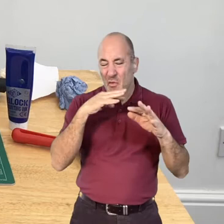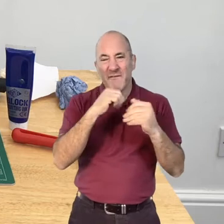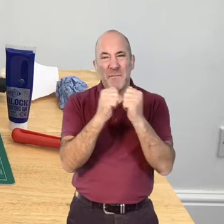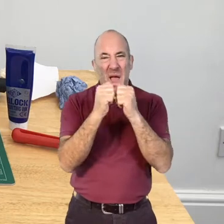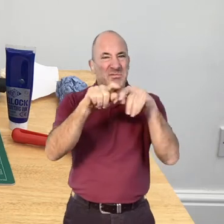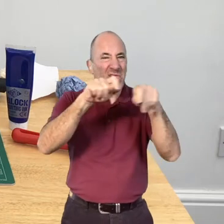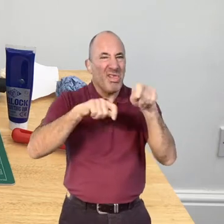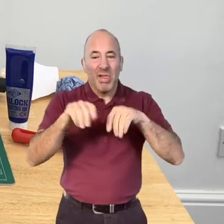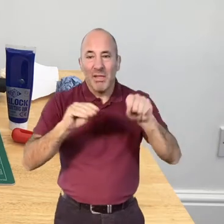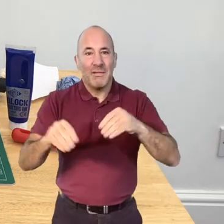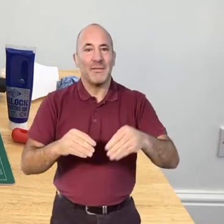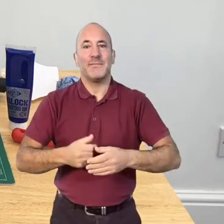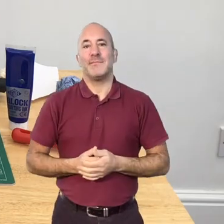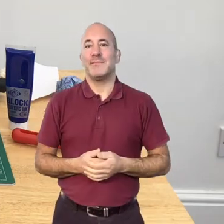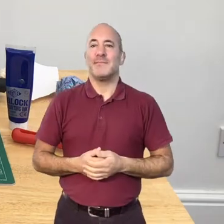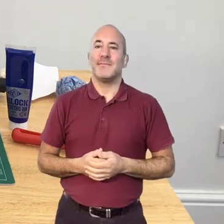well.